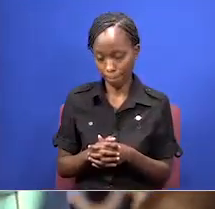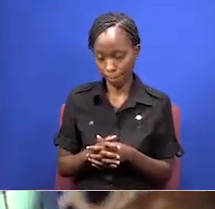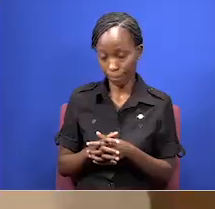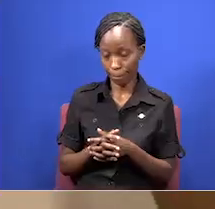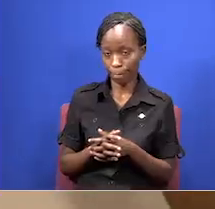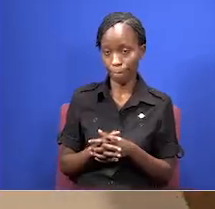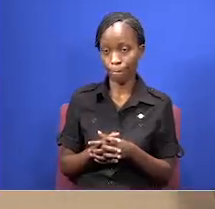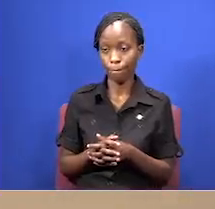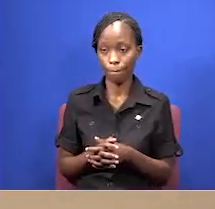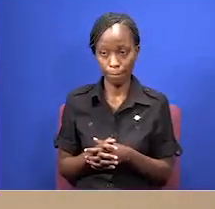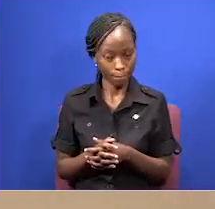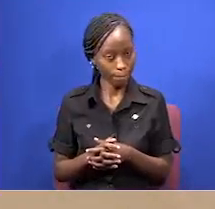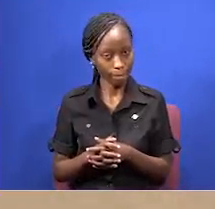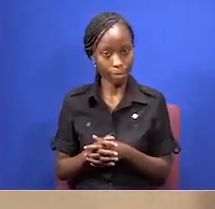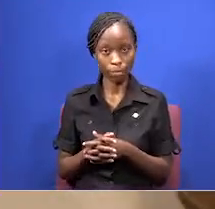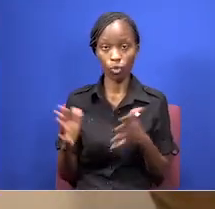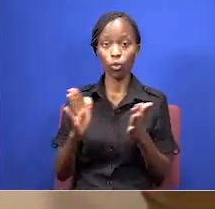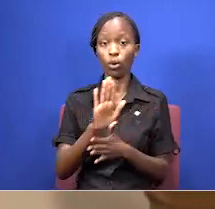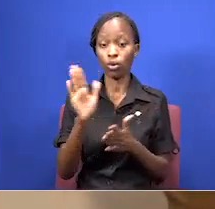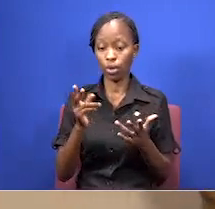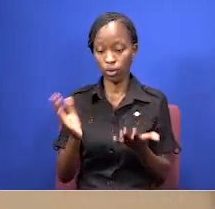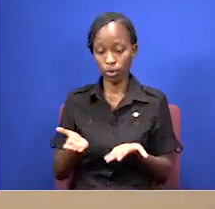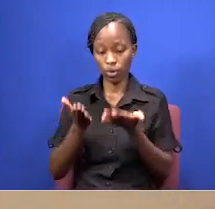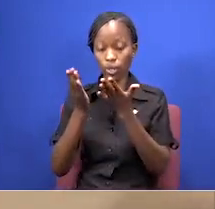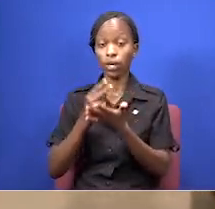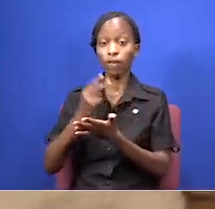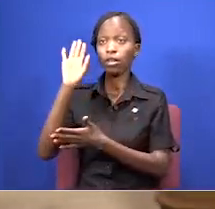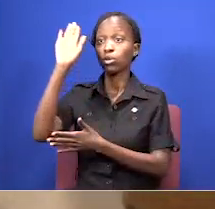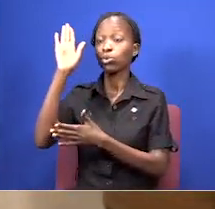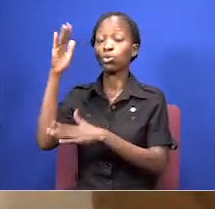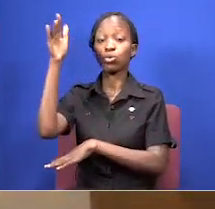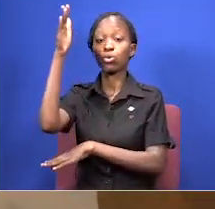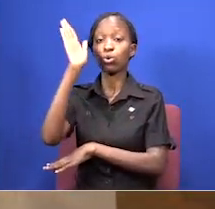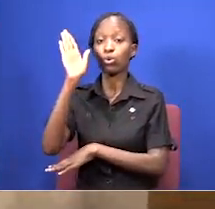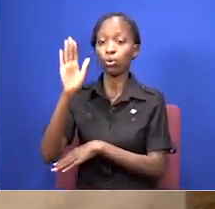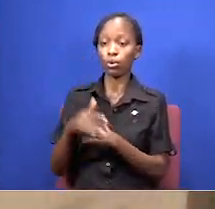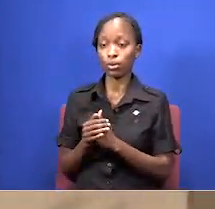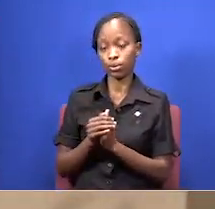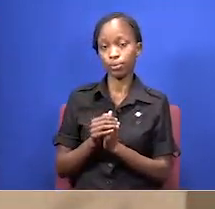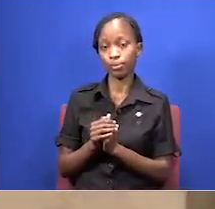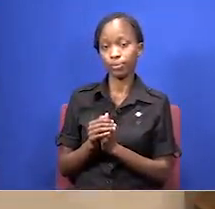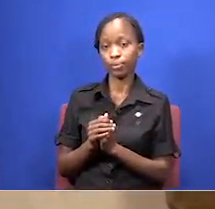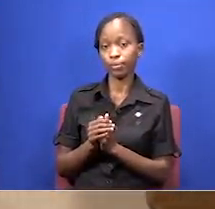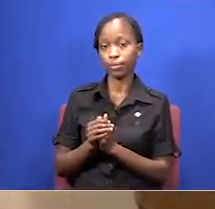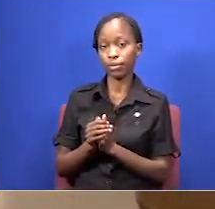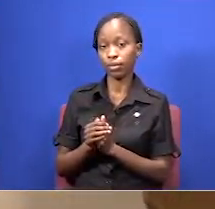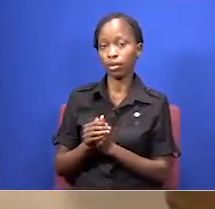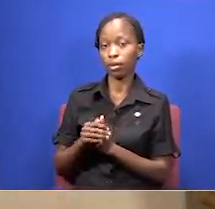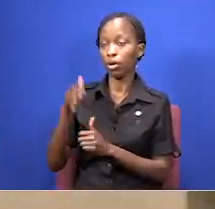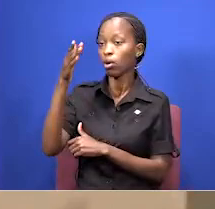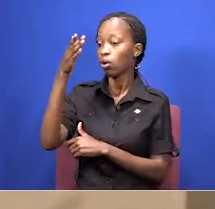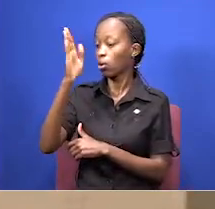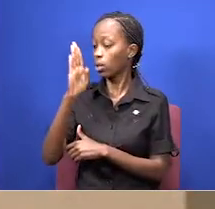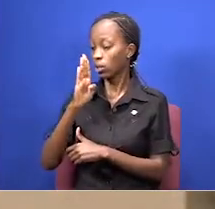be worshipped. Wherever you are, just raise your voice to Yahweh. He's to be lifted up on high. He's to